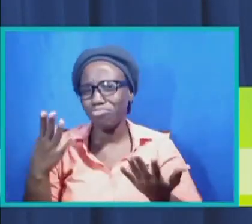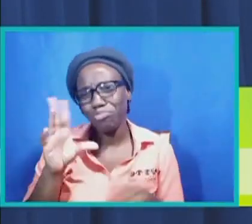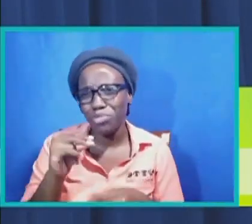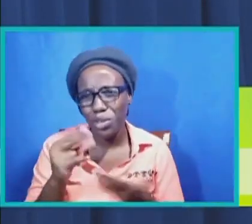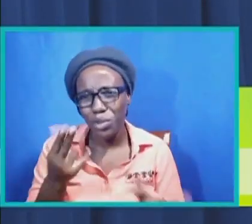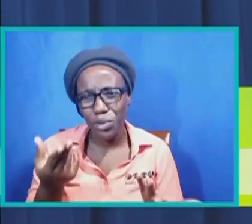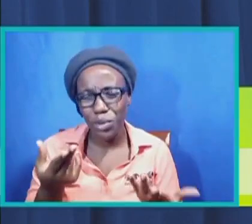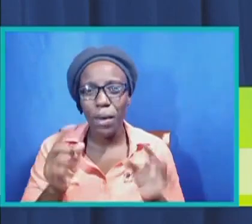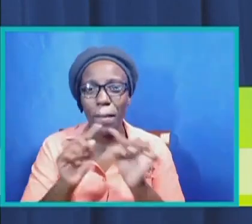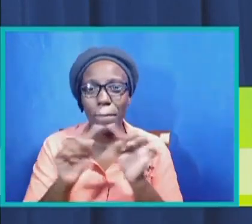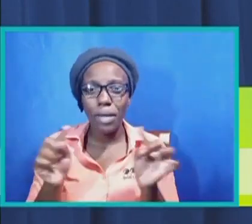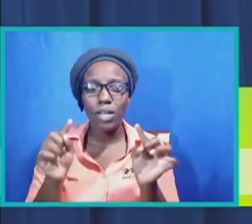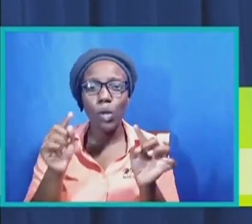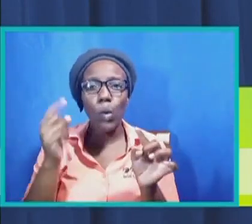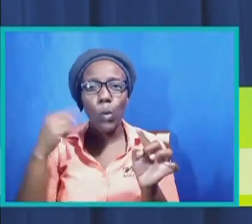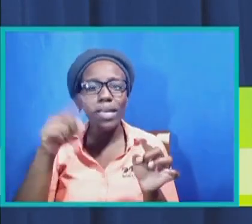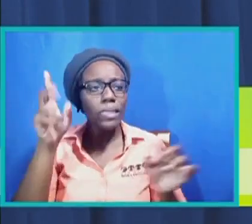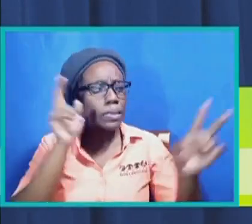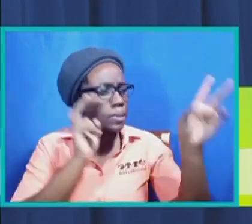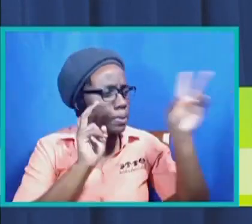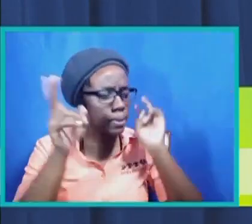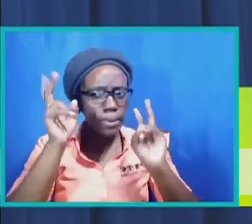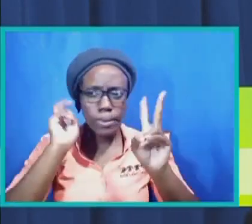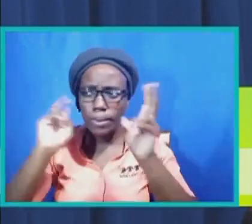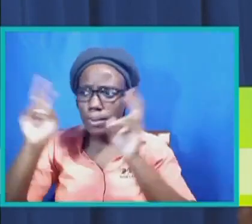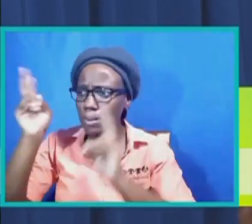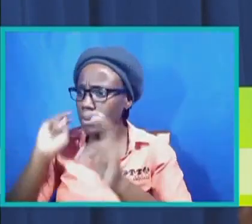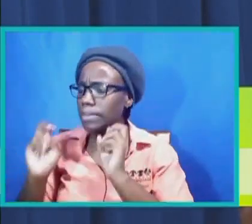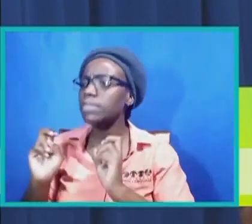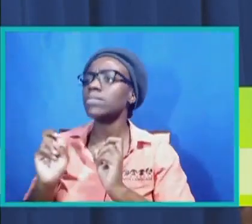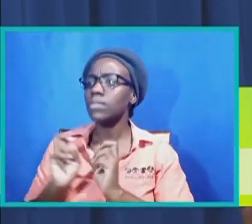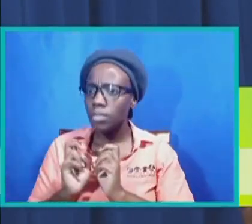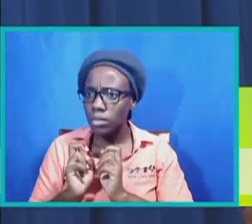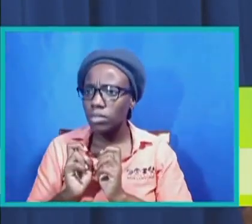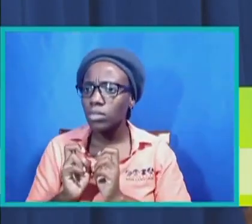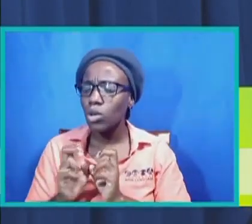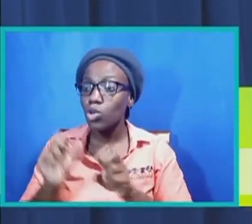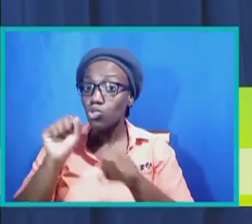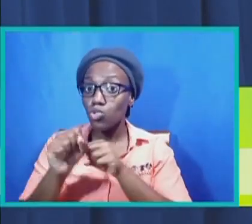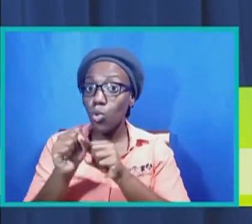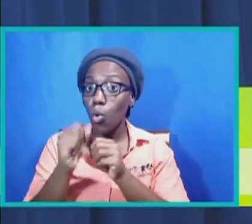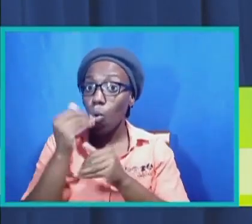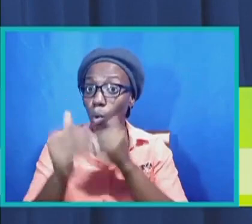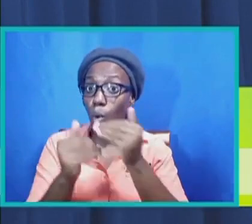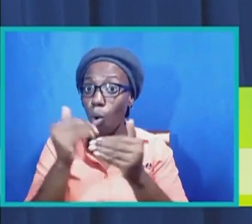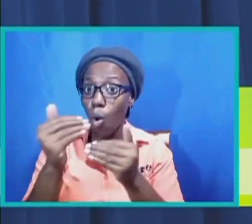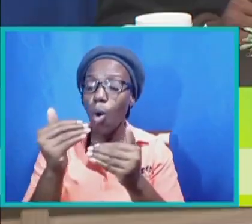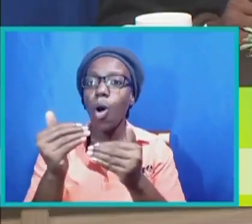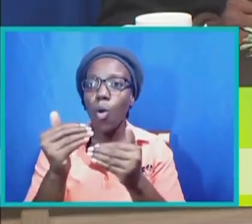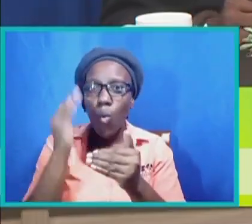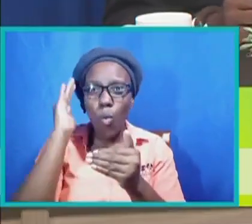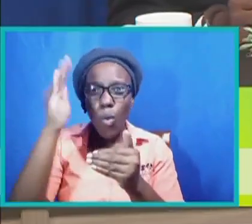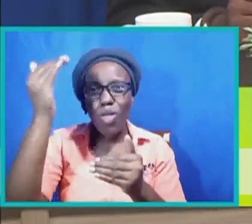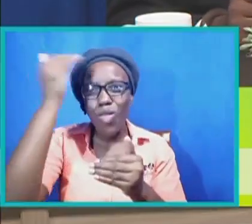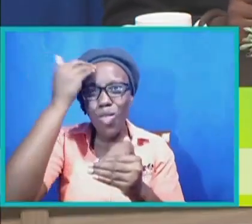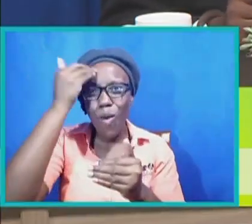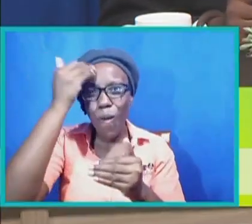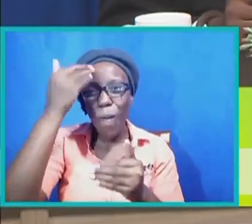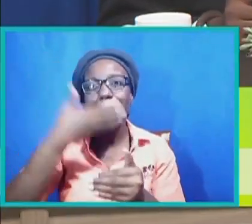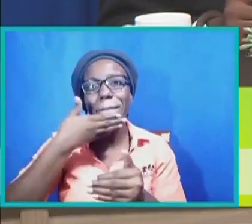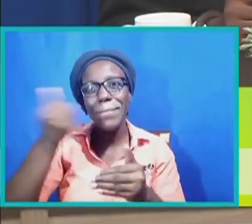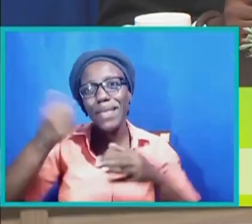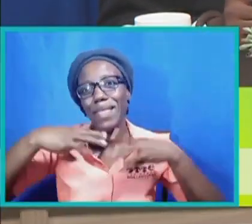that, you know, the people become part of the process, and therefore when you have a product, you get ownership.